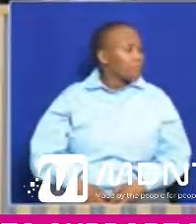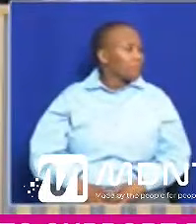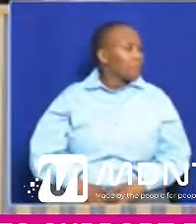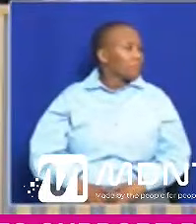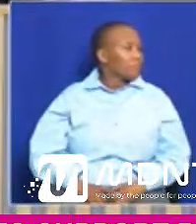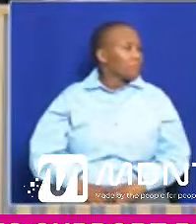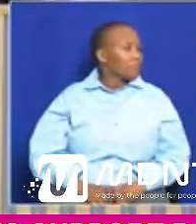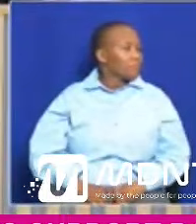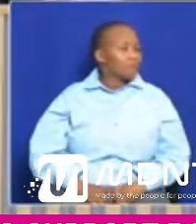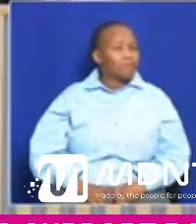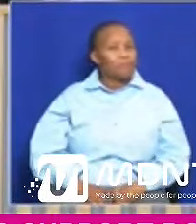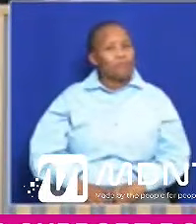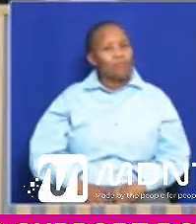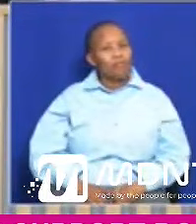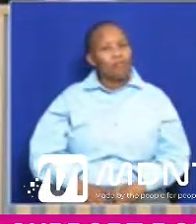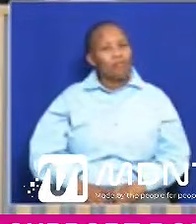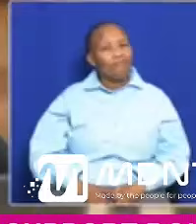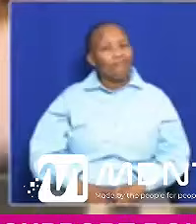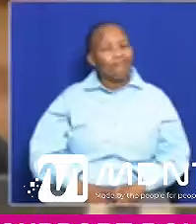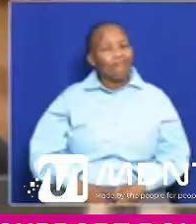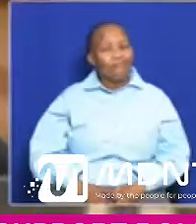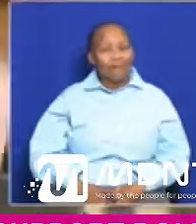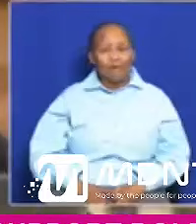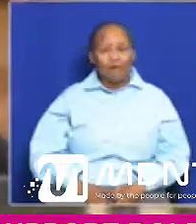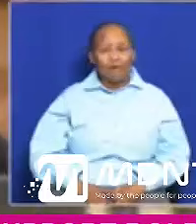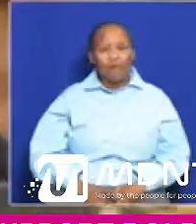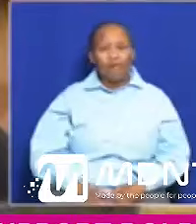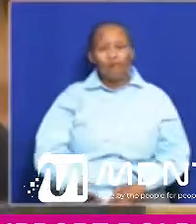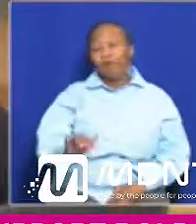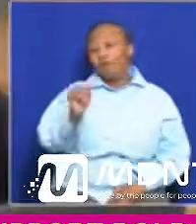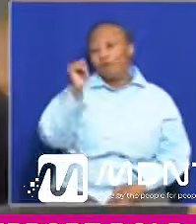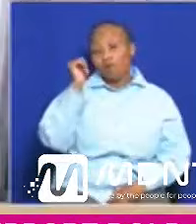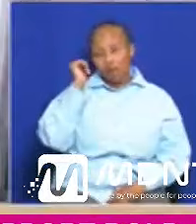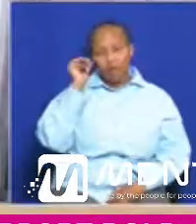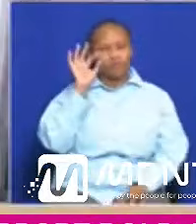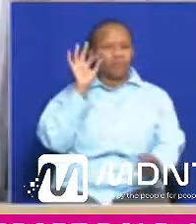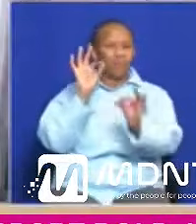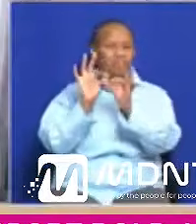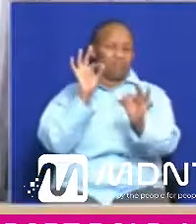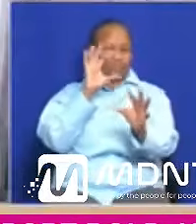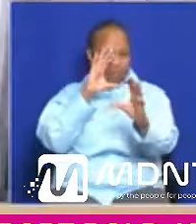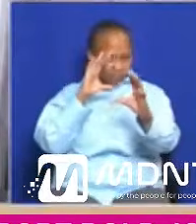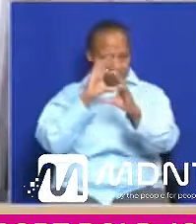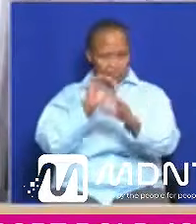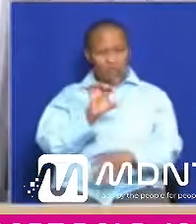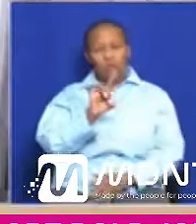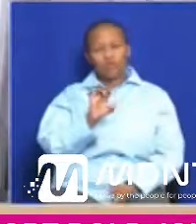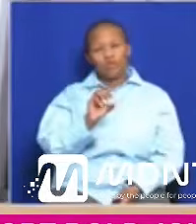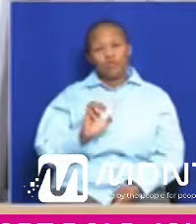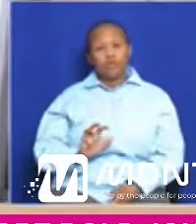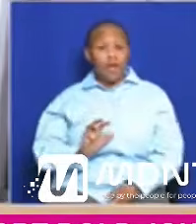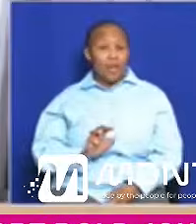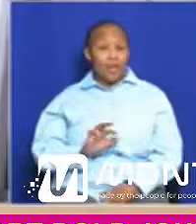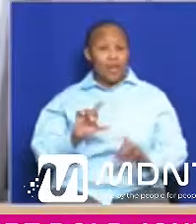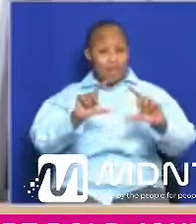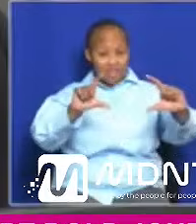when there was particular focus on paragraph 109, what was claimed was the privilege